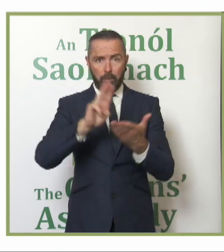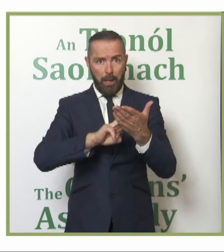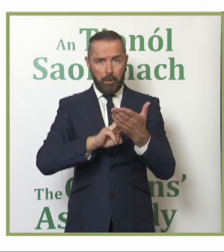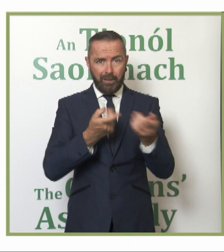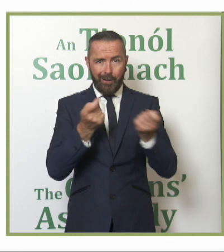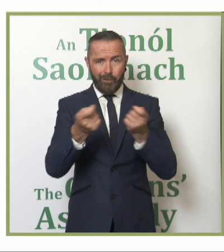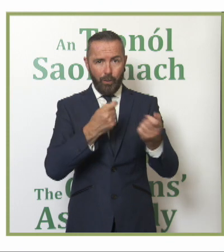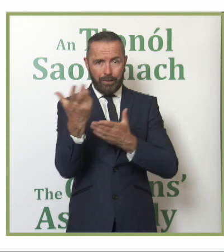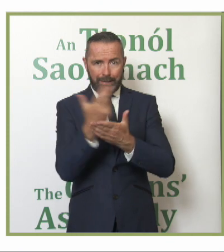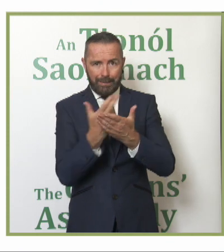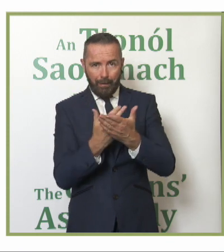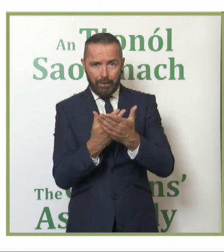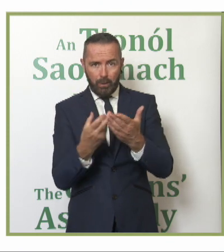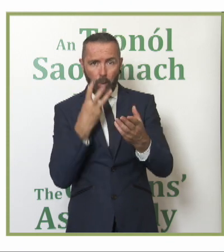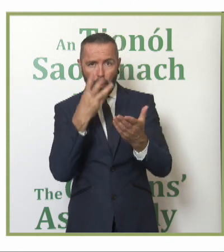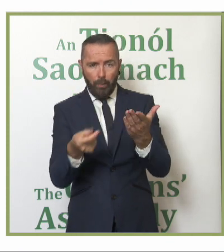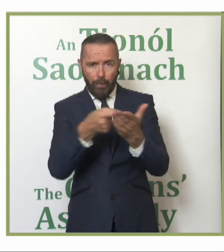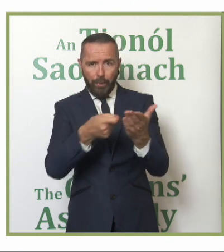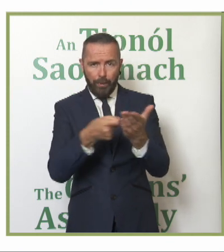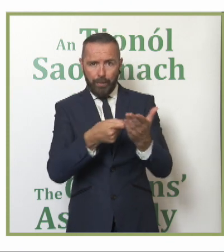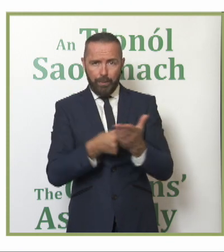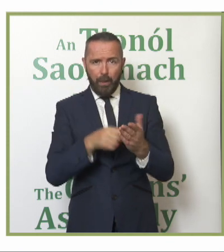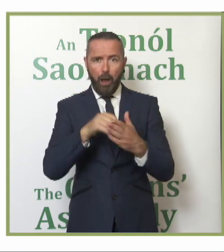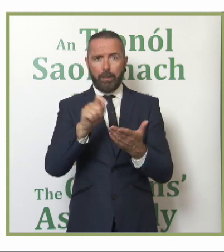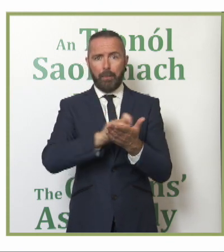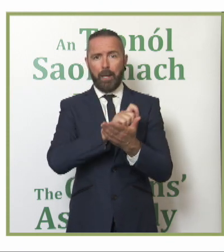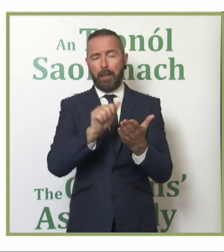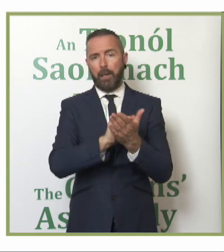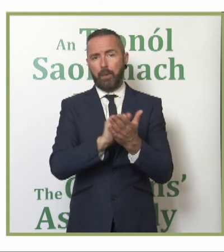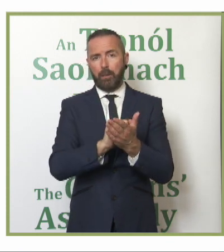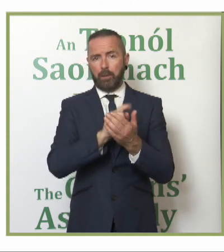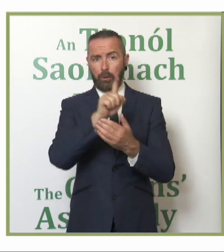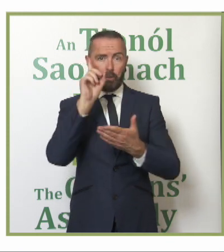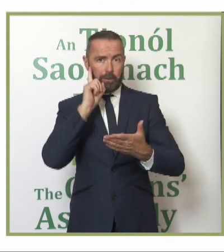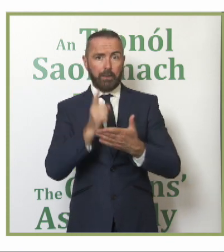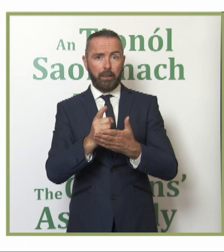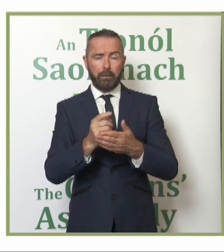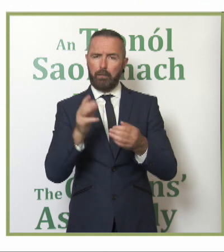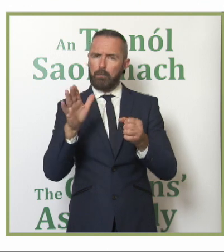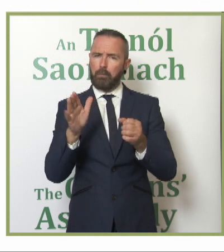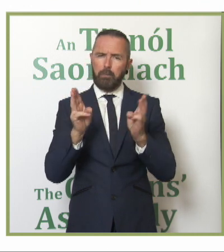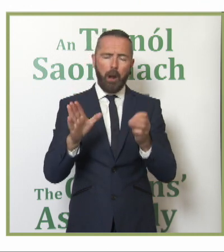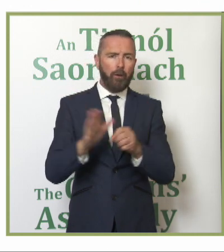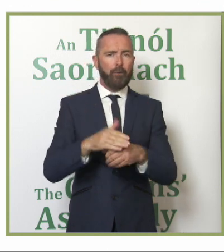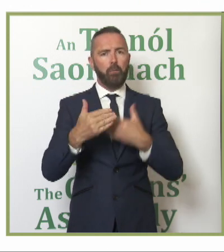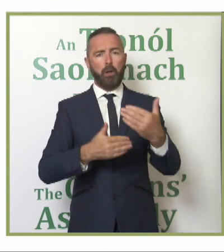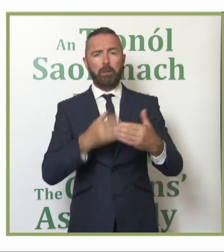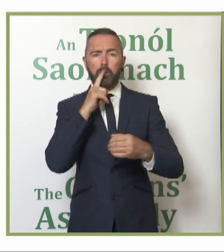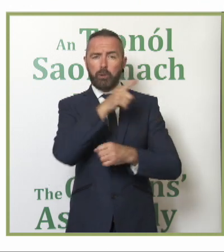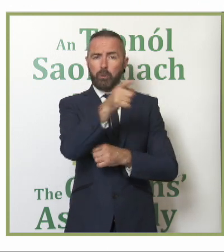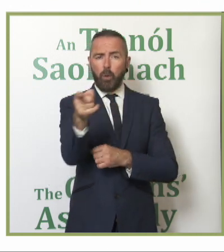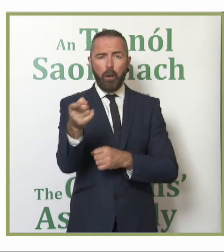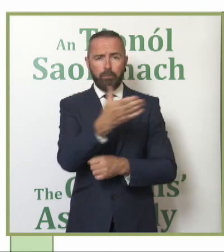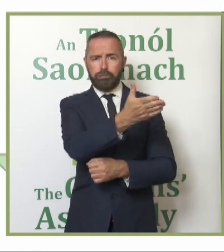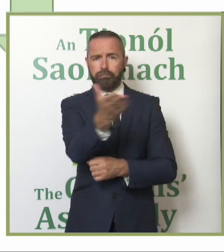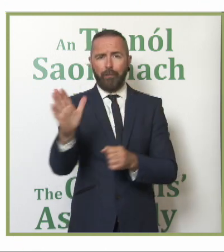what you want the final wording of the questions on the ballot paper to be. It's a really powerful process, but you are in complete control of that process, and